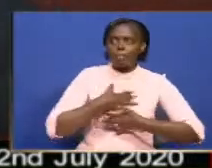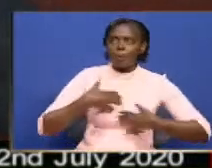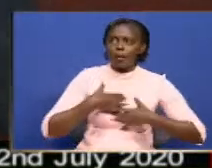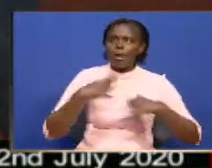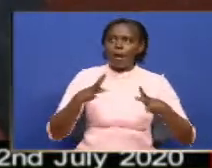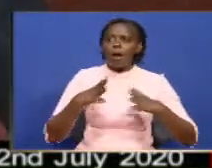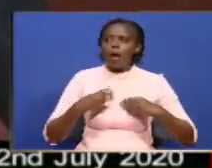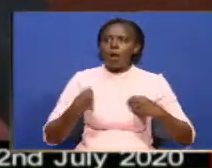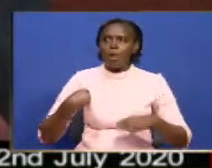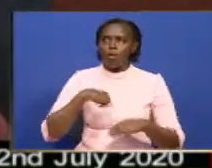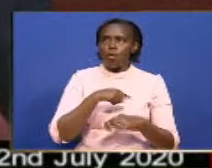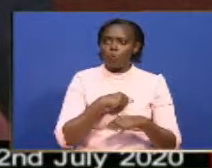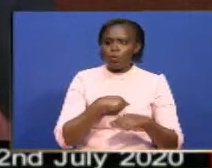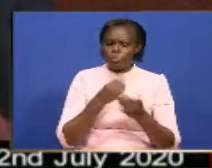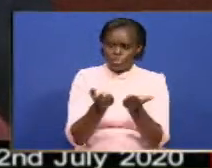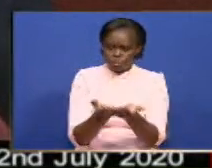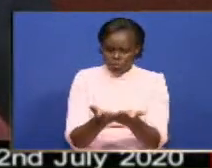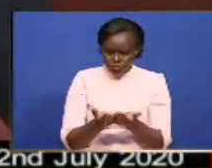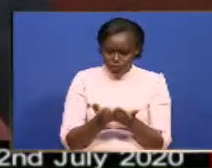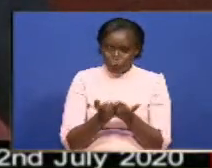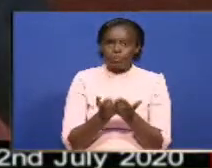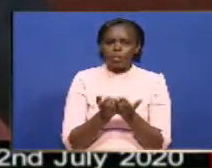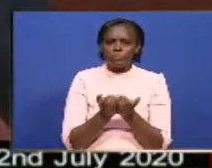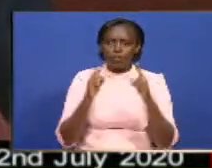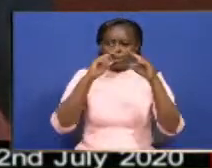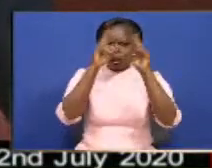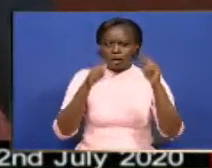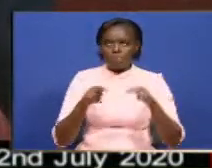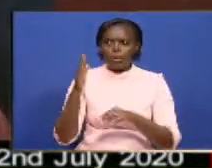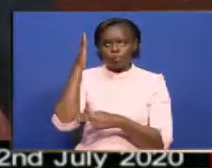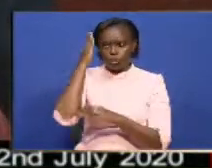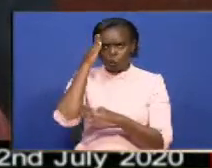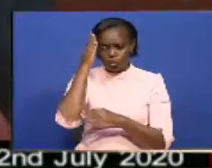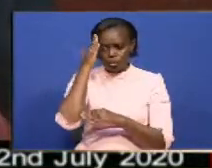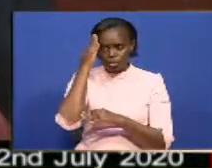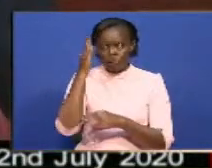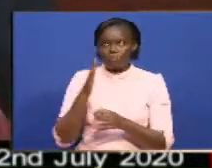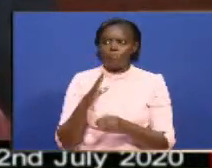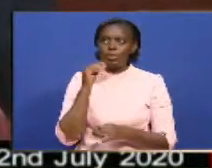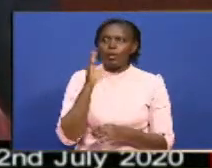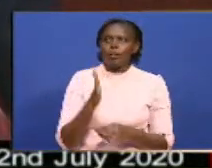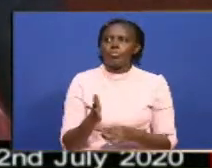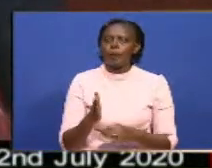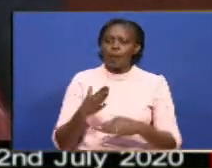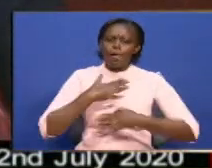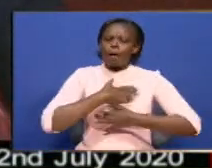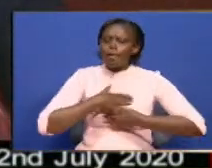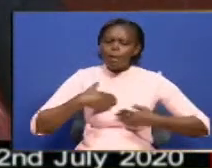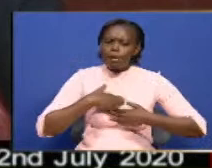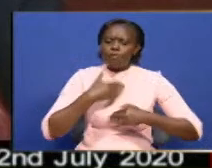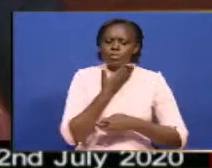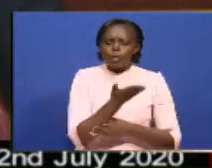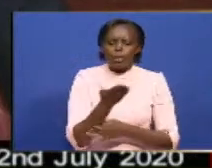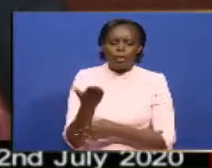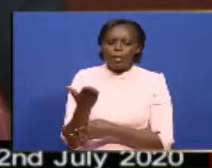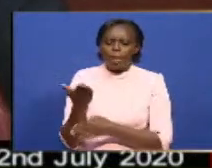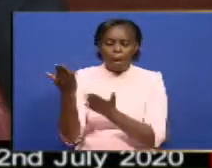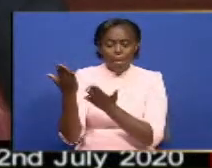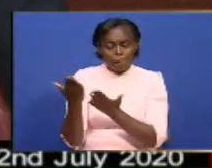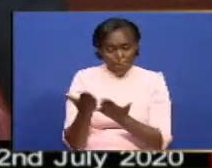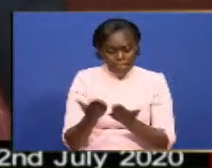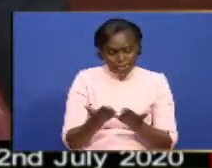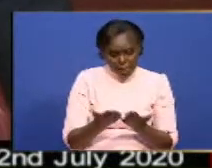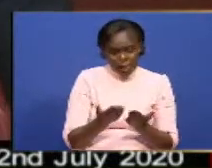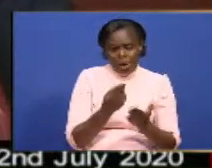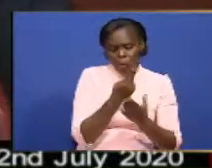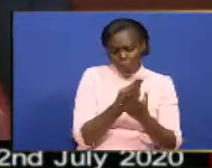allowed us to receive international recognition. Honorable Speaker, refugees come with